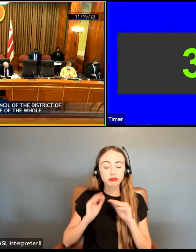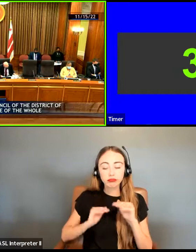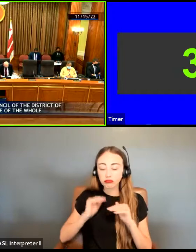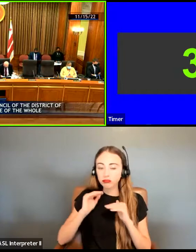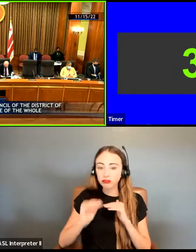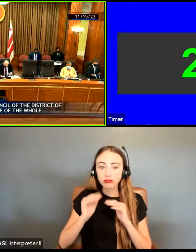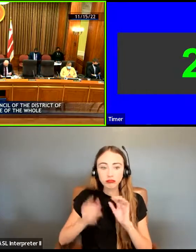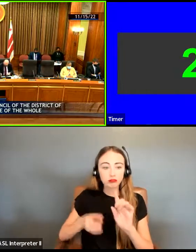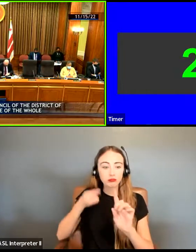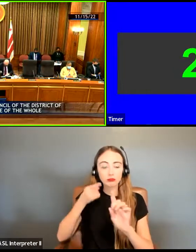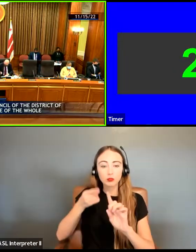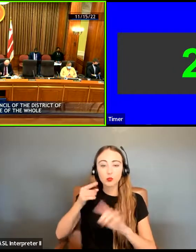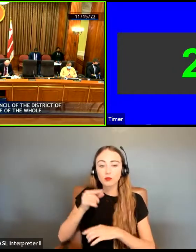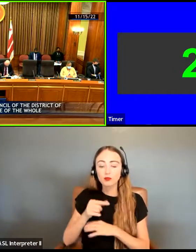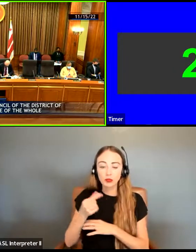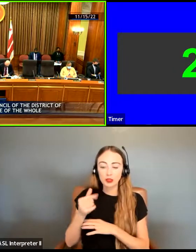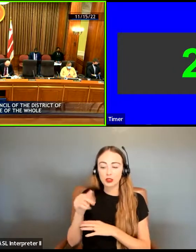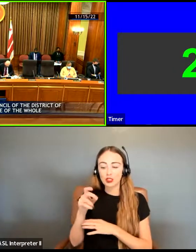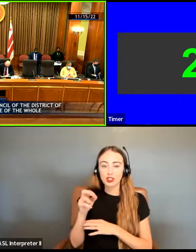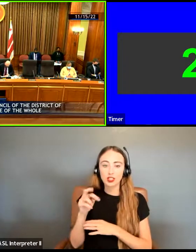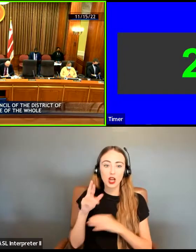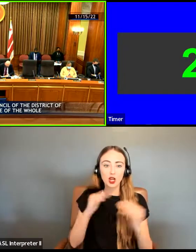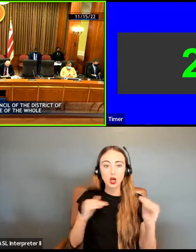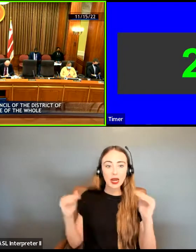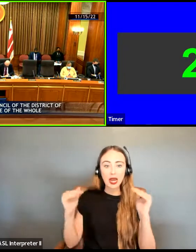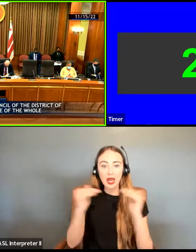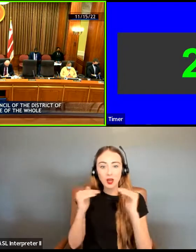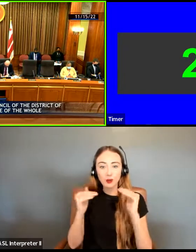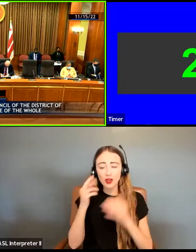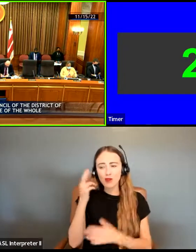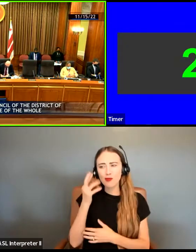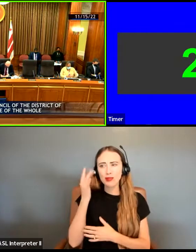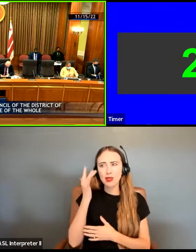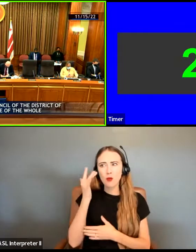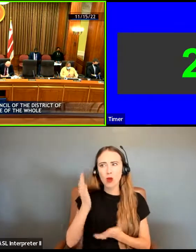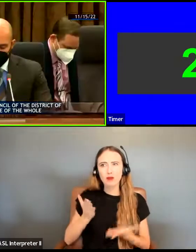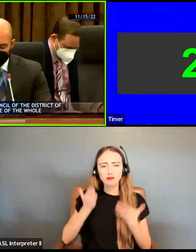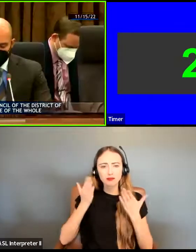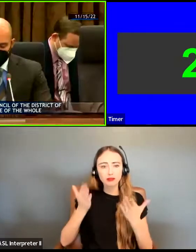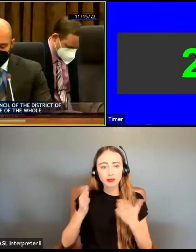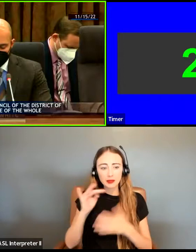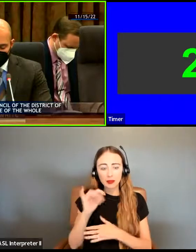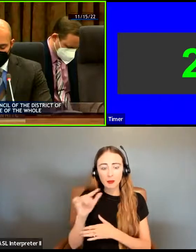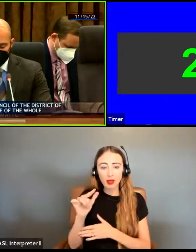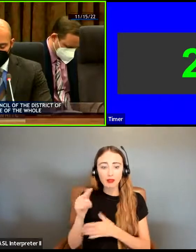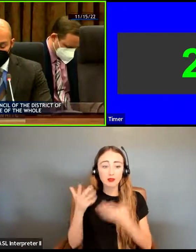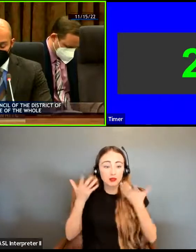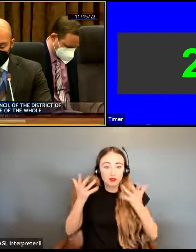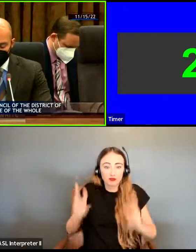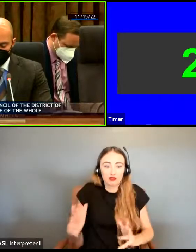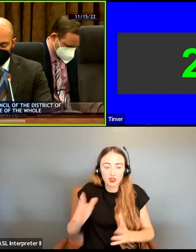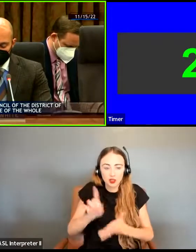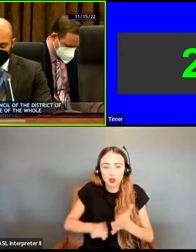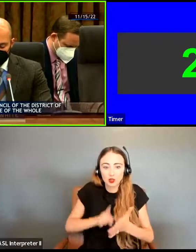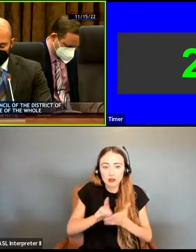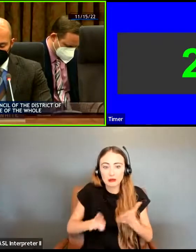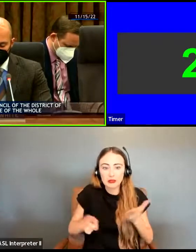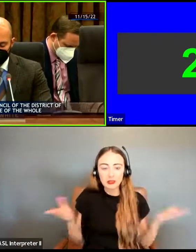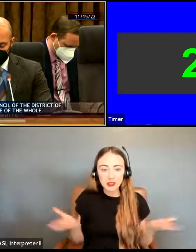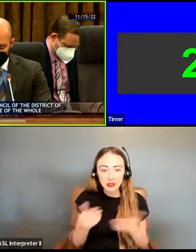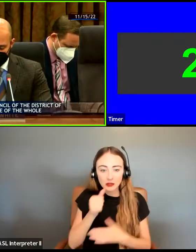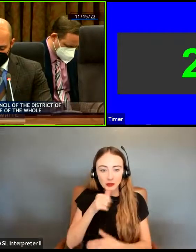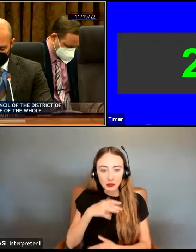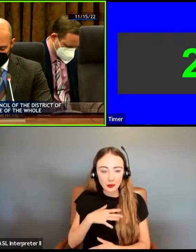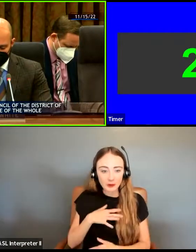achieving gender equity in the district. The reason I drafted this bill is to end discrimination against women in the district, particularly in